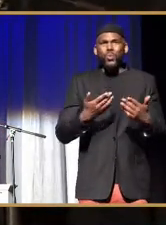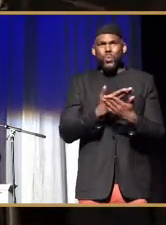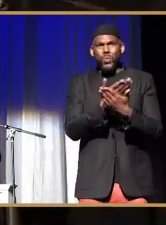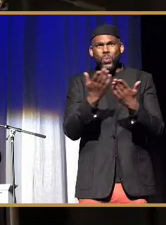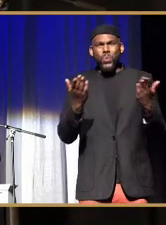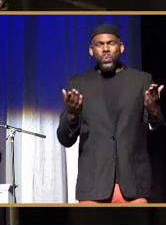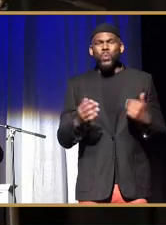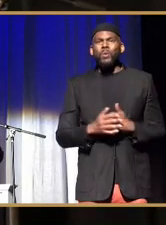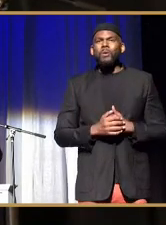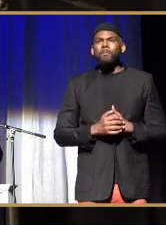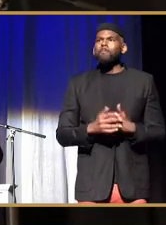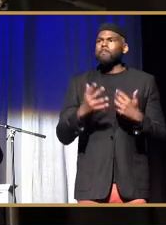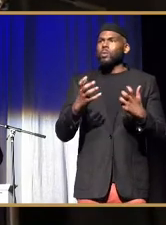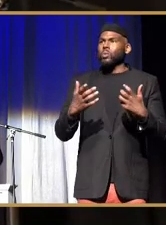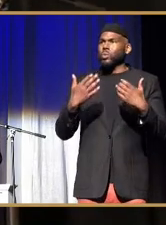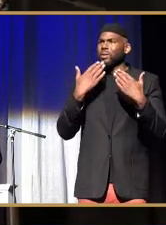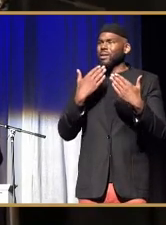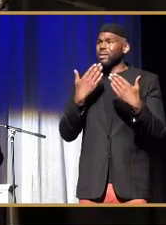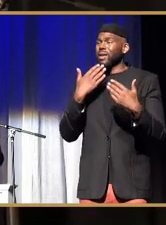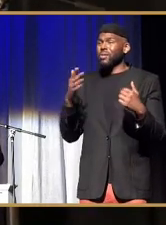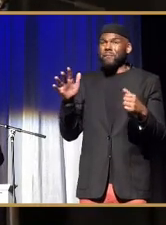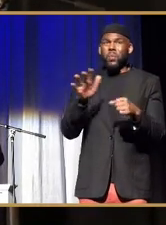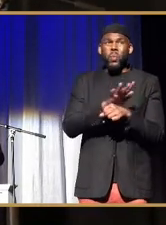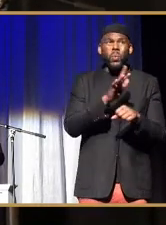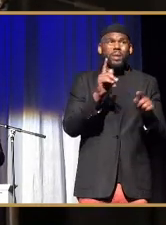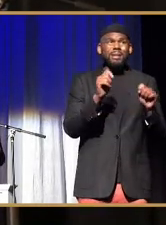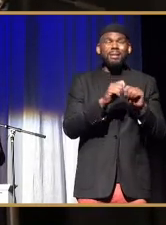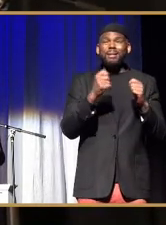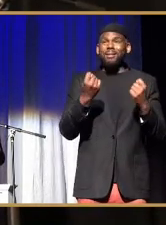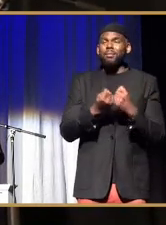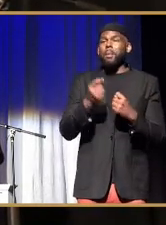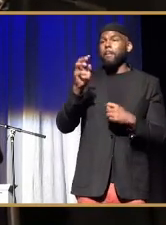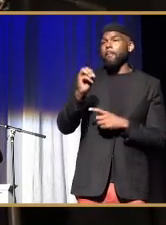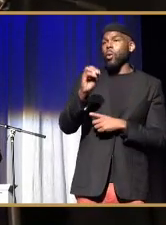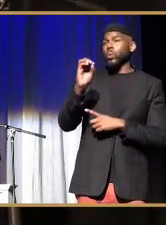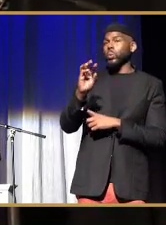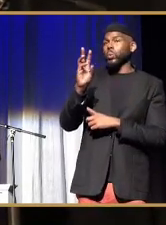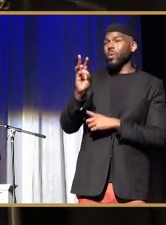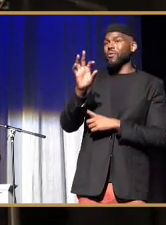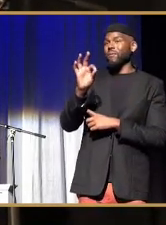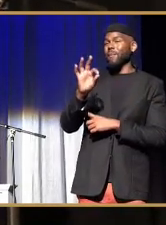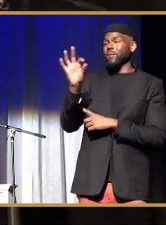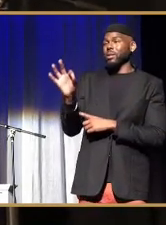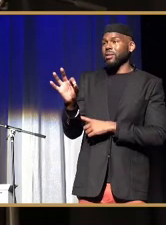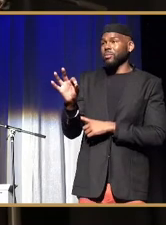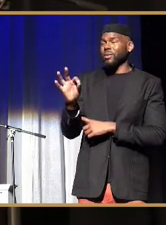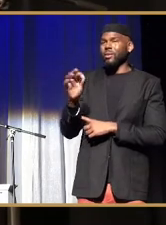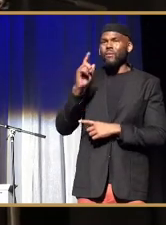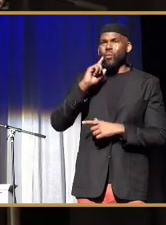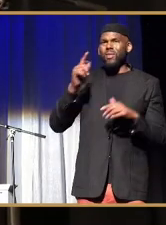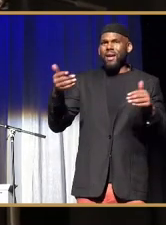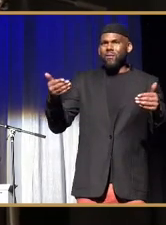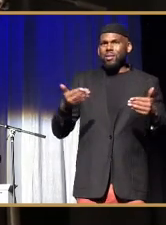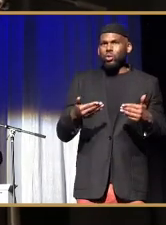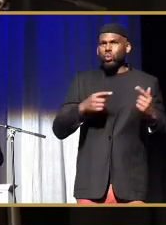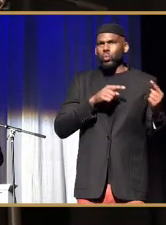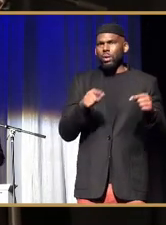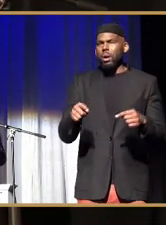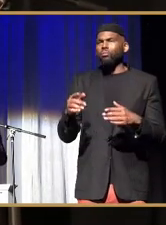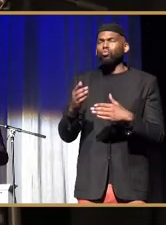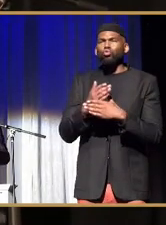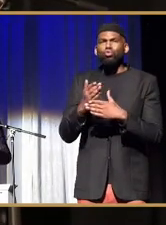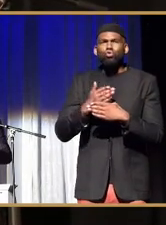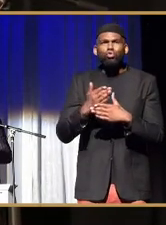you. I want to thank the entire team here at the March on Washington Film Festival for the invitation to come and to